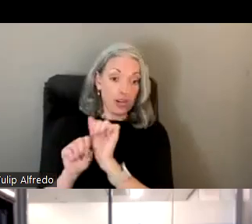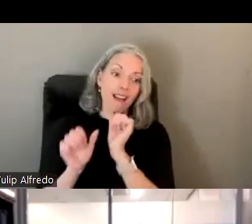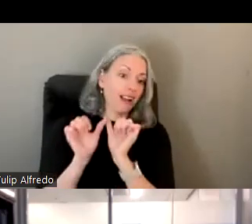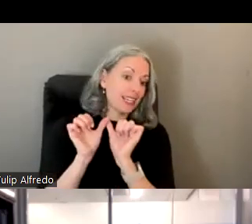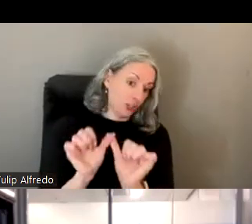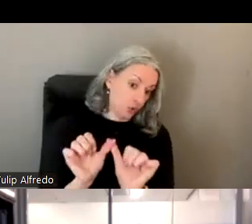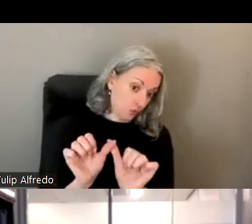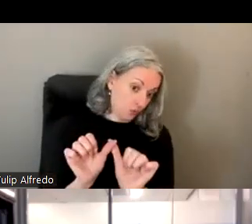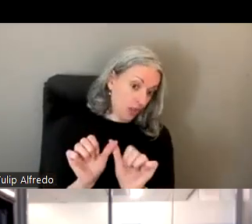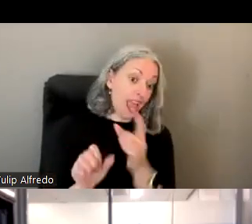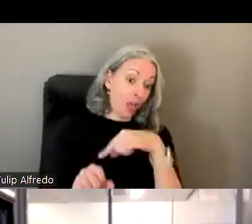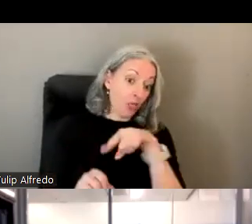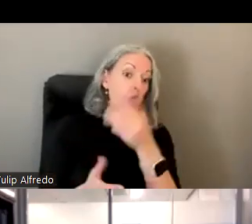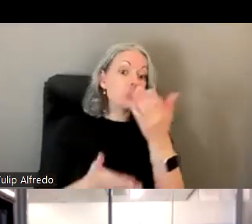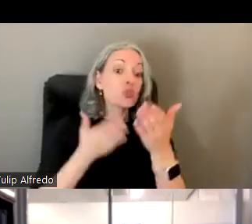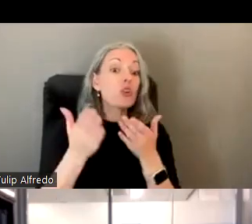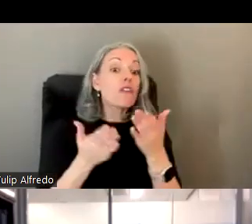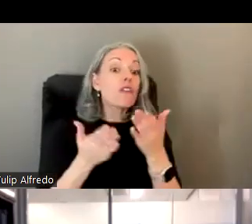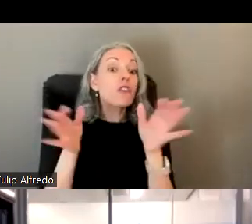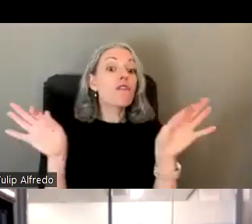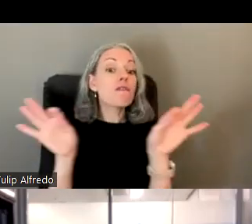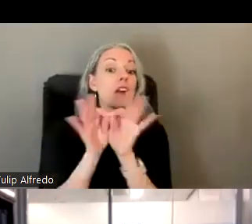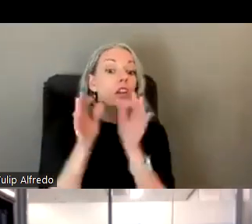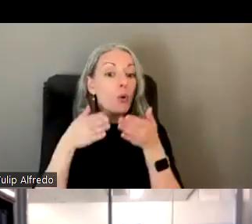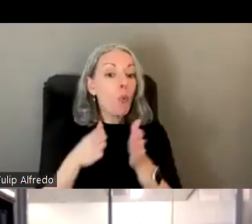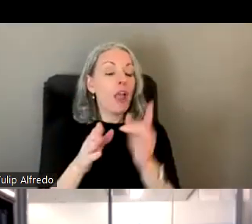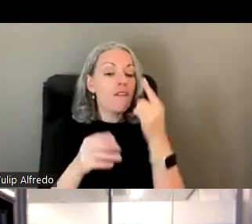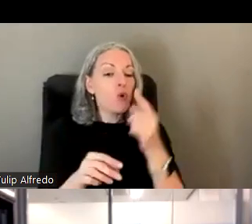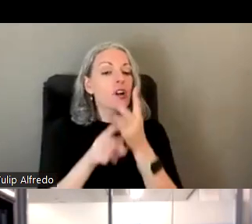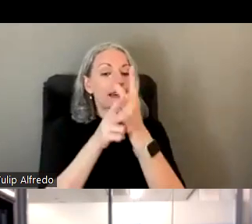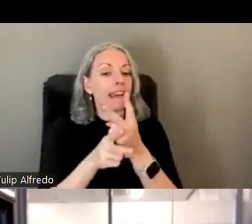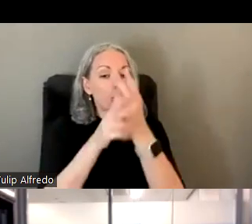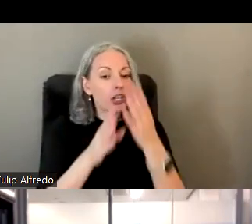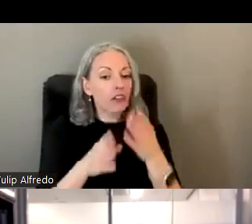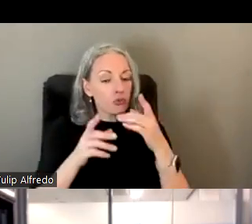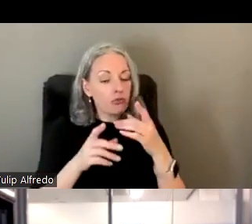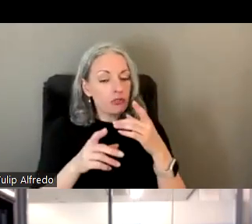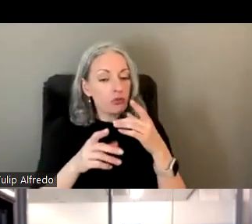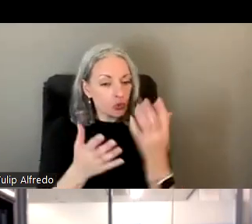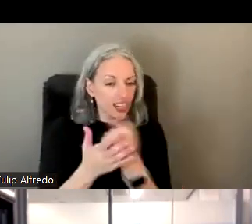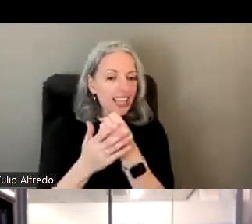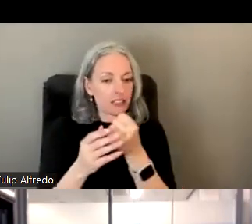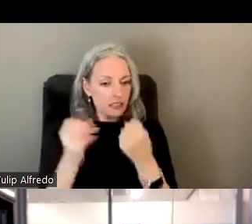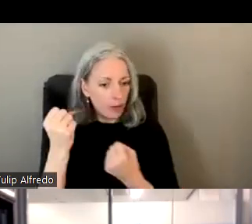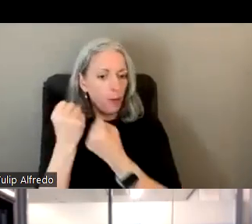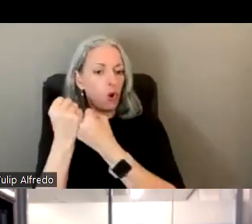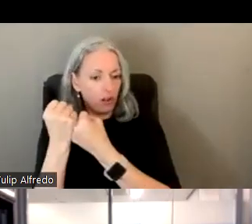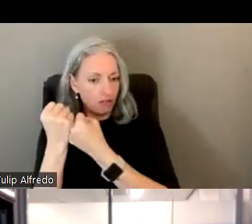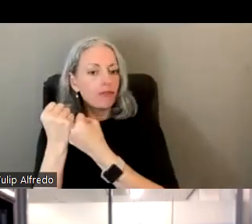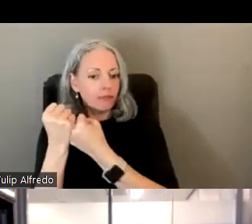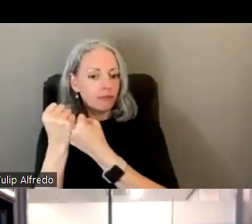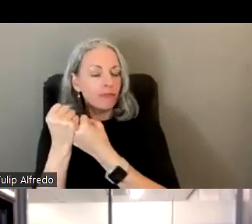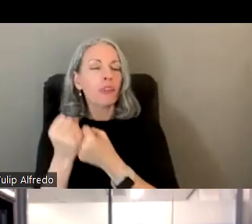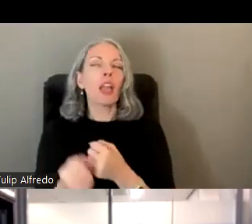those services are a valuable way for caregivers to get support. And